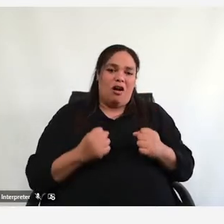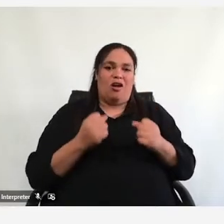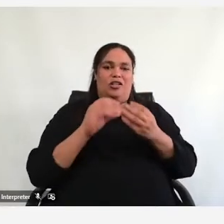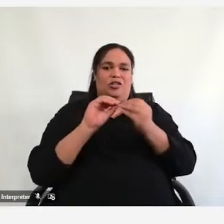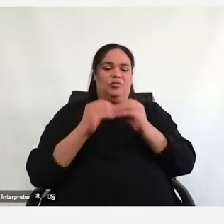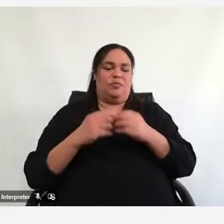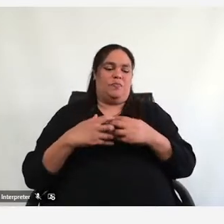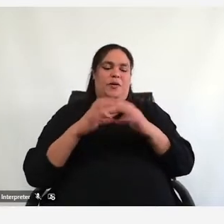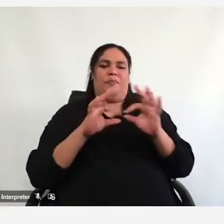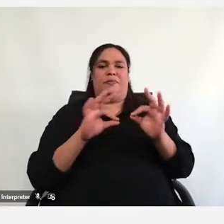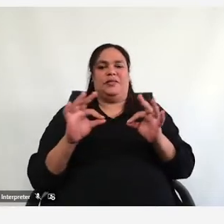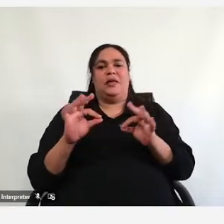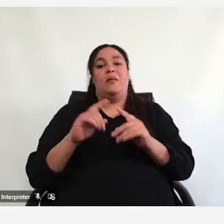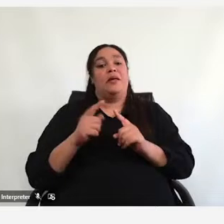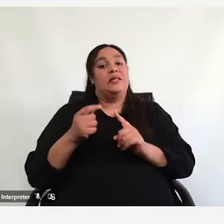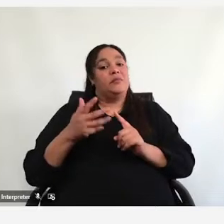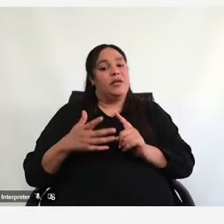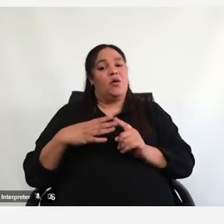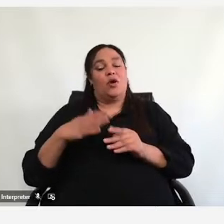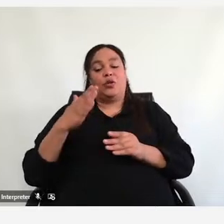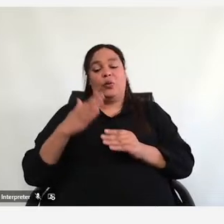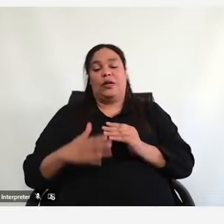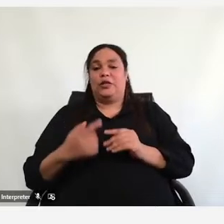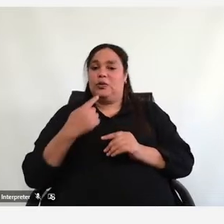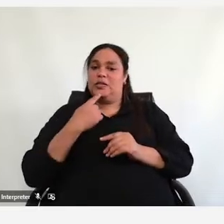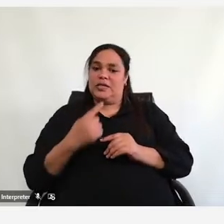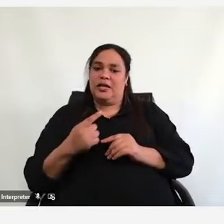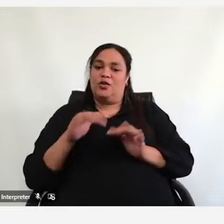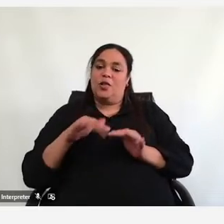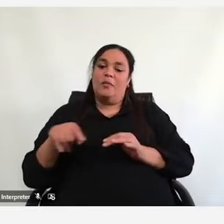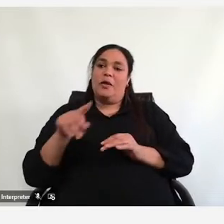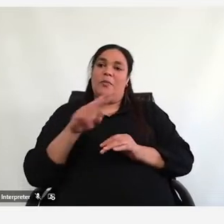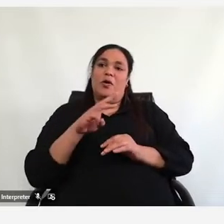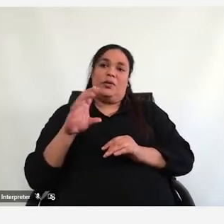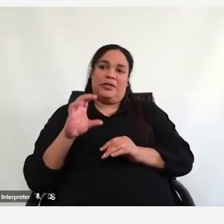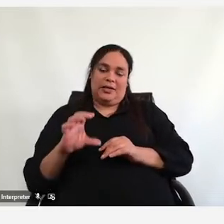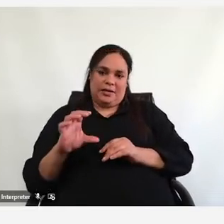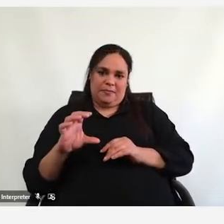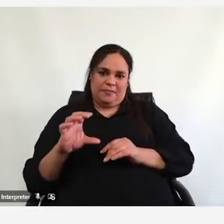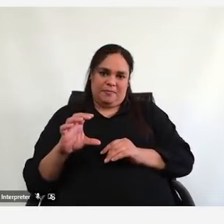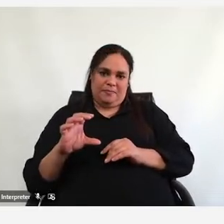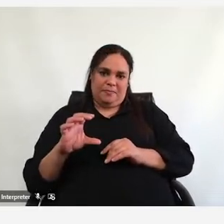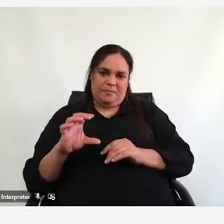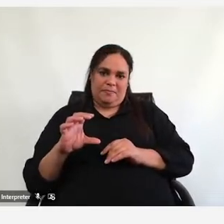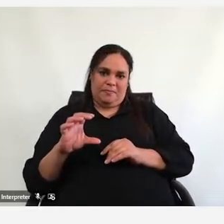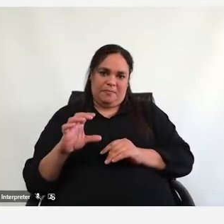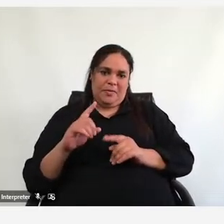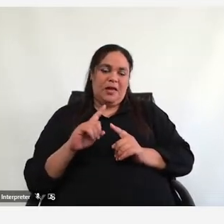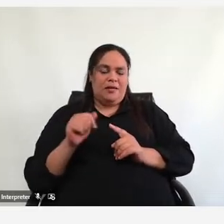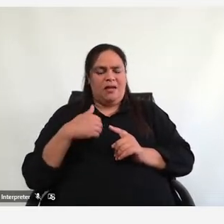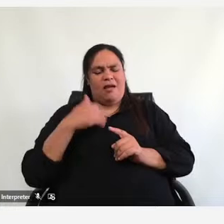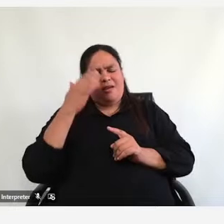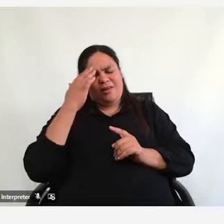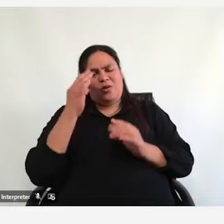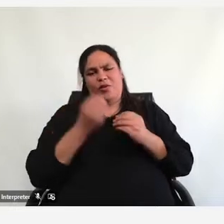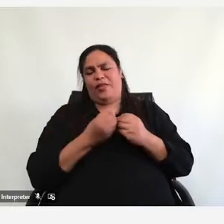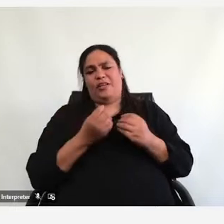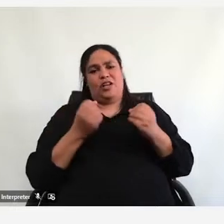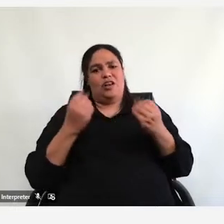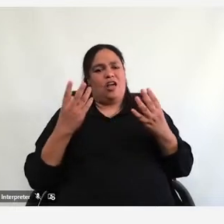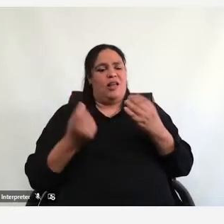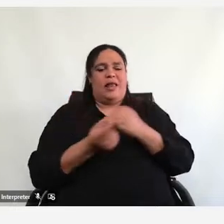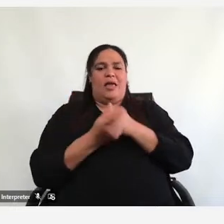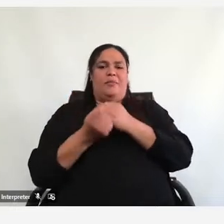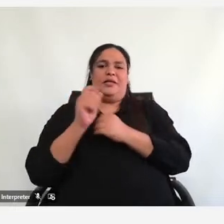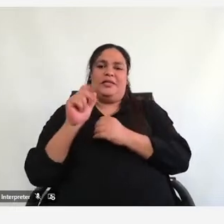this together. But Speaker, I want to end off by saying to the people of the Western Cape, and I know there's a lot happening on TV right